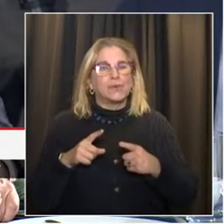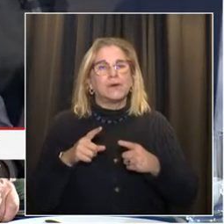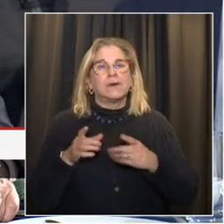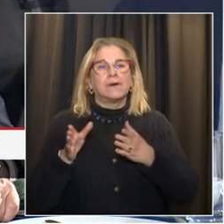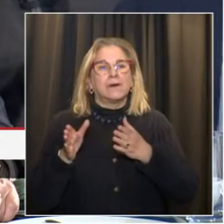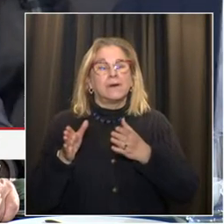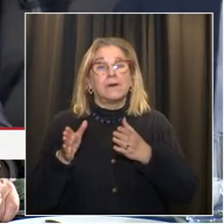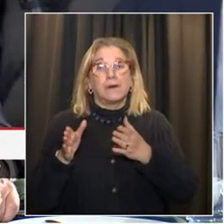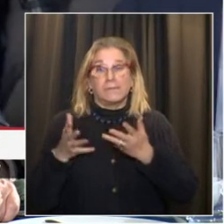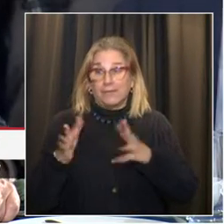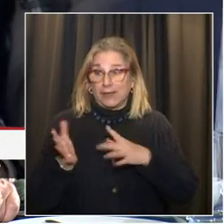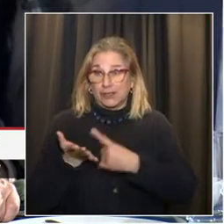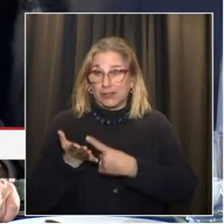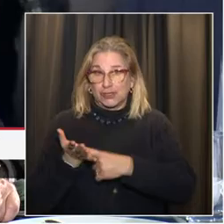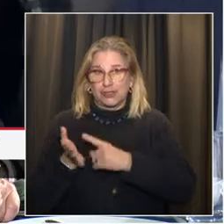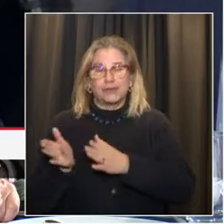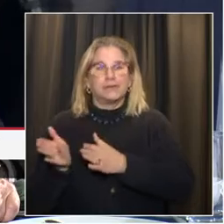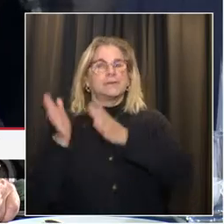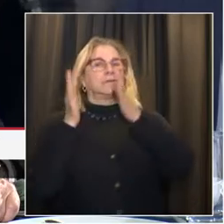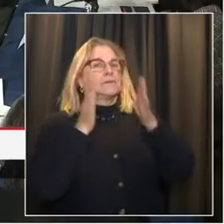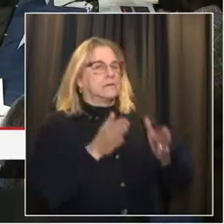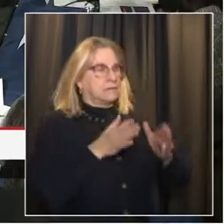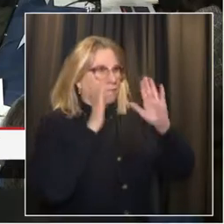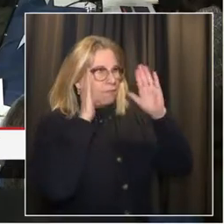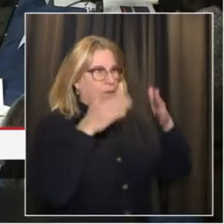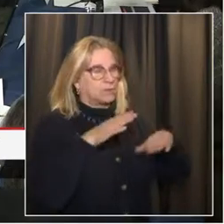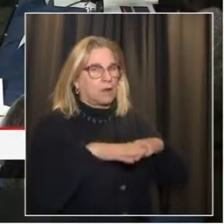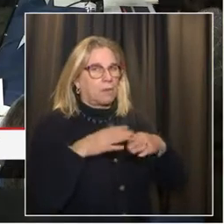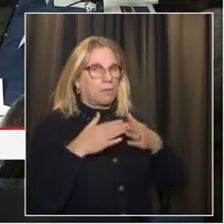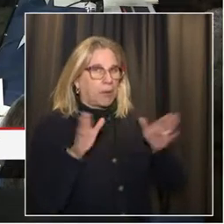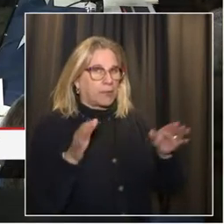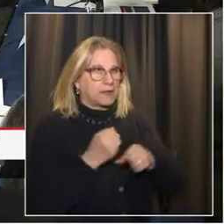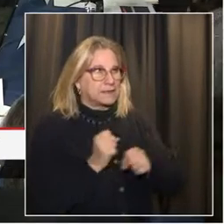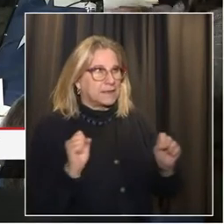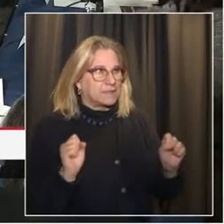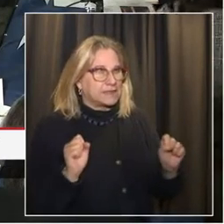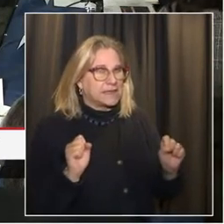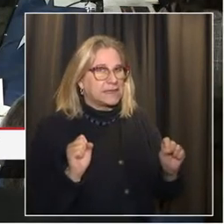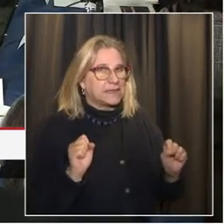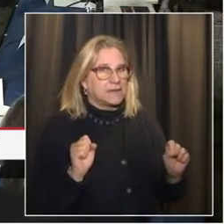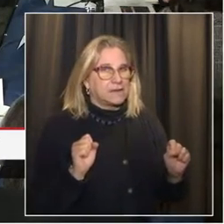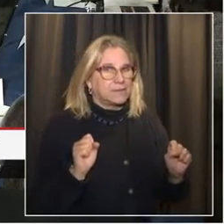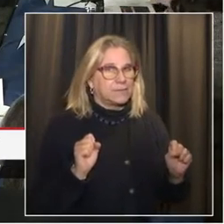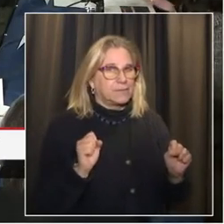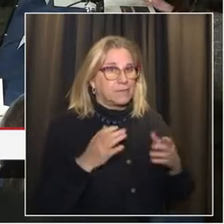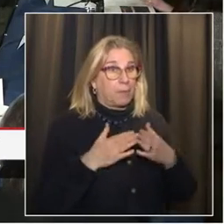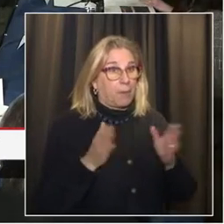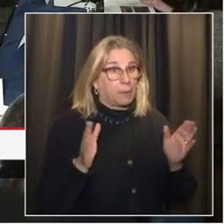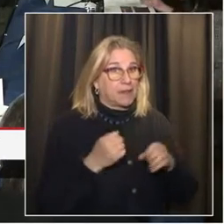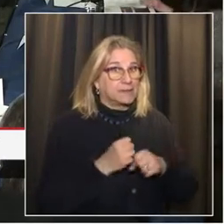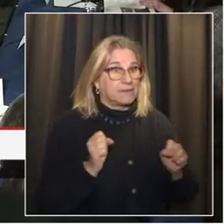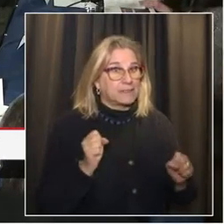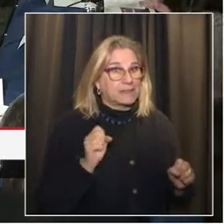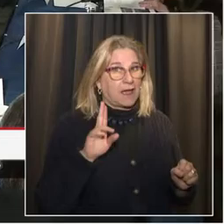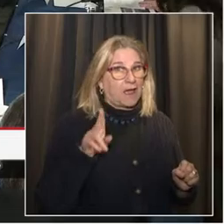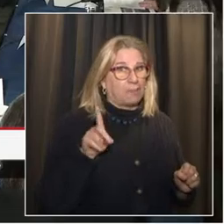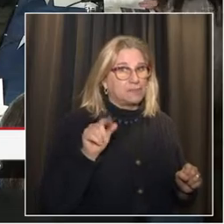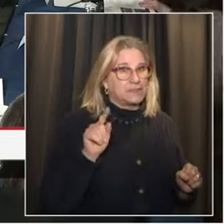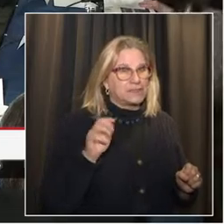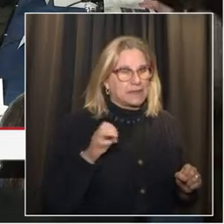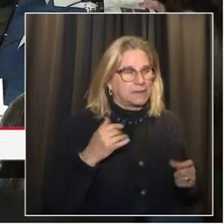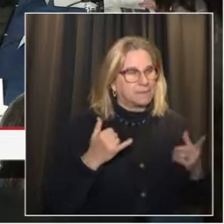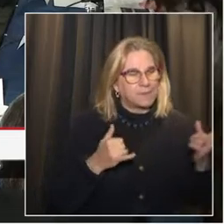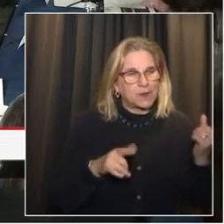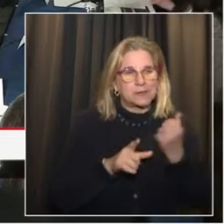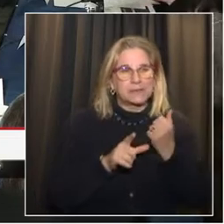Okay. Deputy Mayor and City Administrator, if you would. Yes, so as the mayor said, we certainly recognize that when we're talking